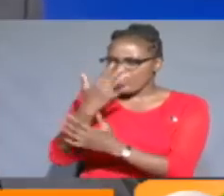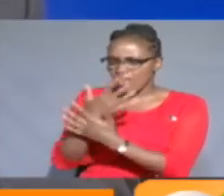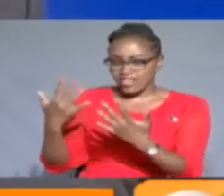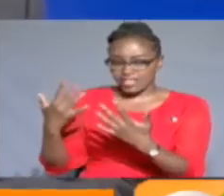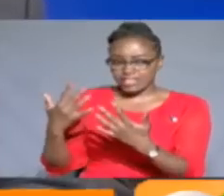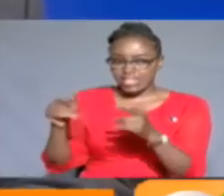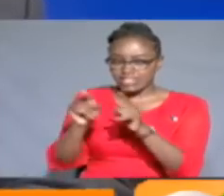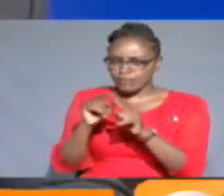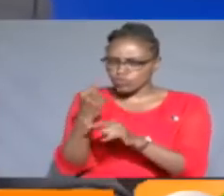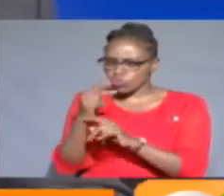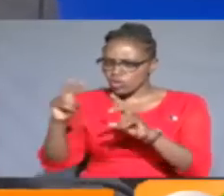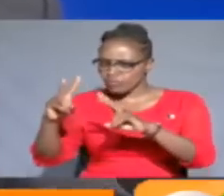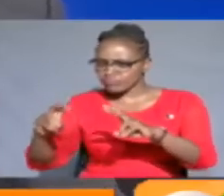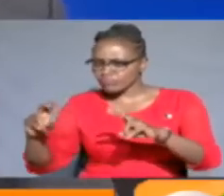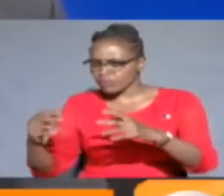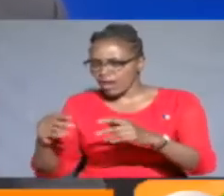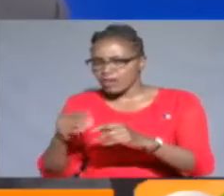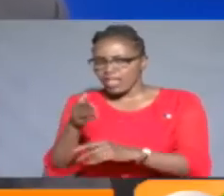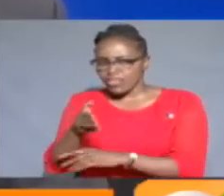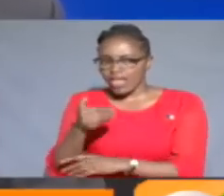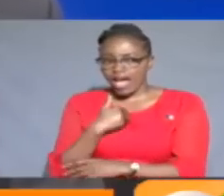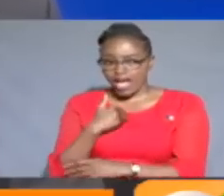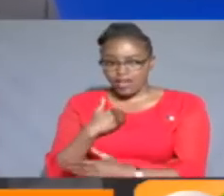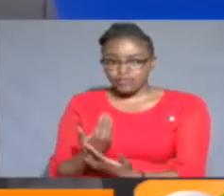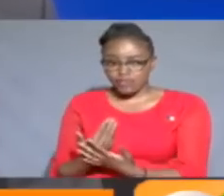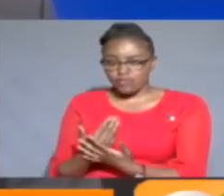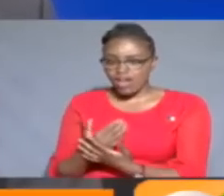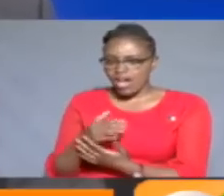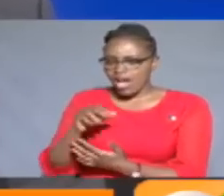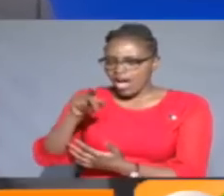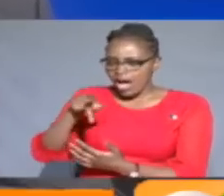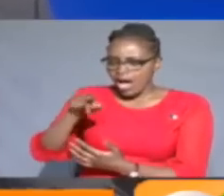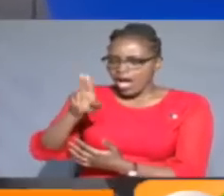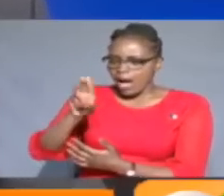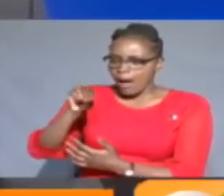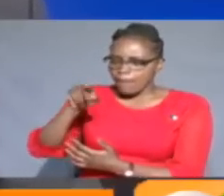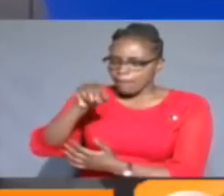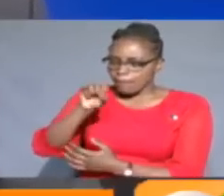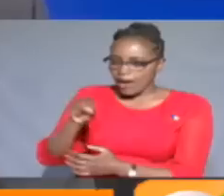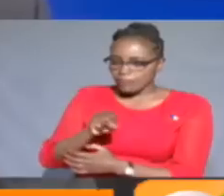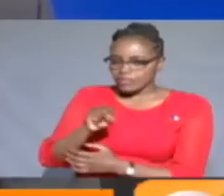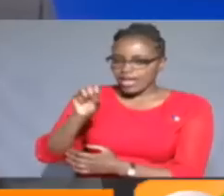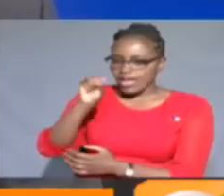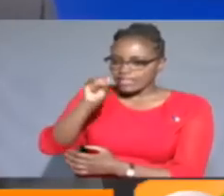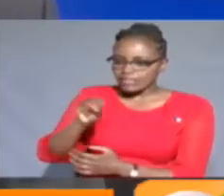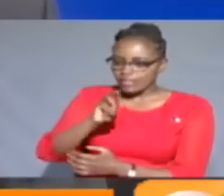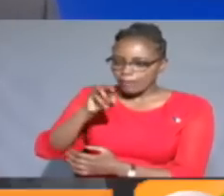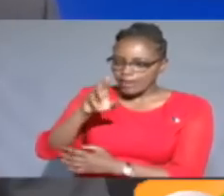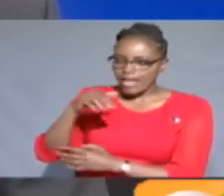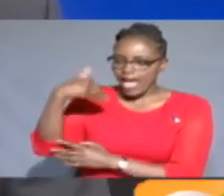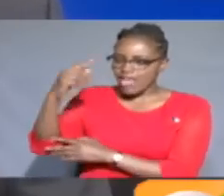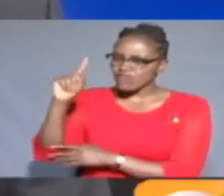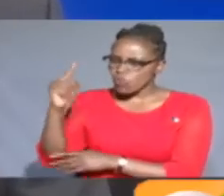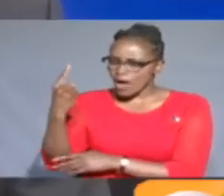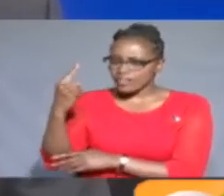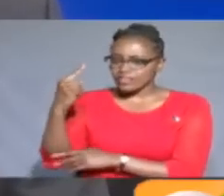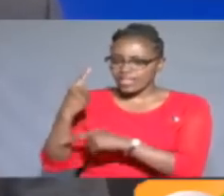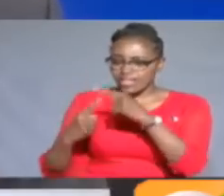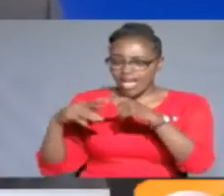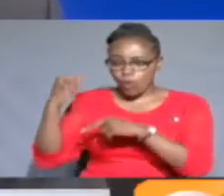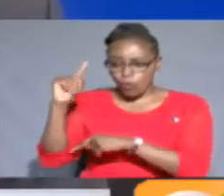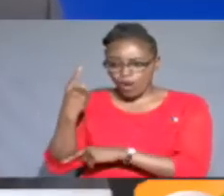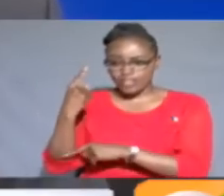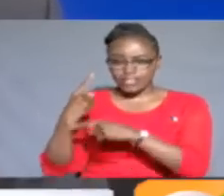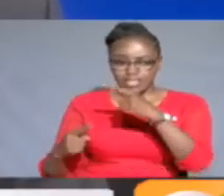to just look. There is what we call a pap smear, which you can do once every year. That can be